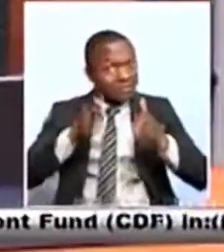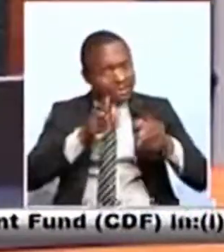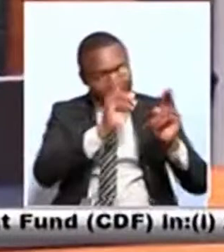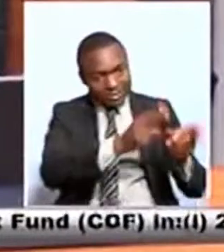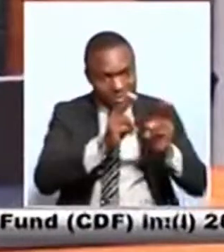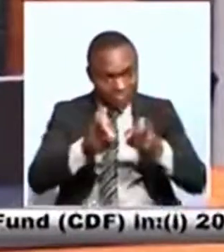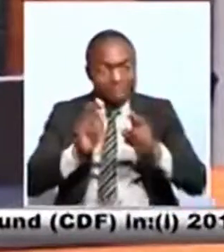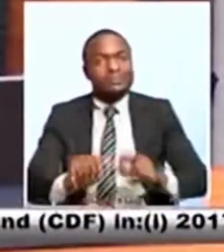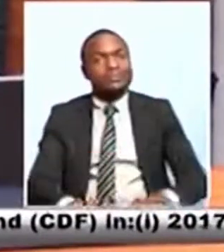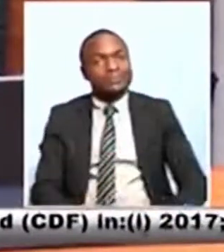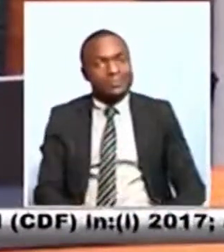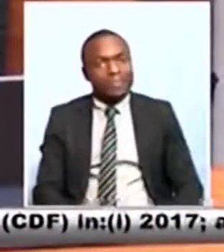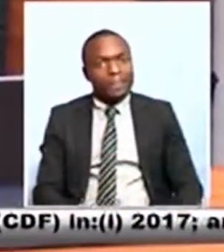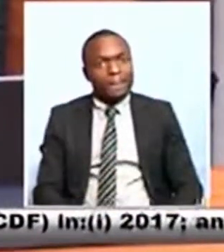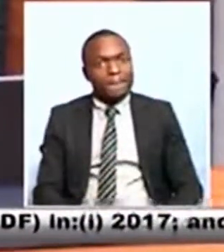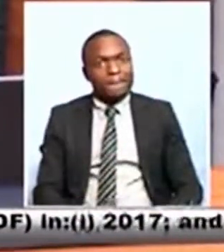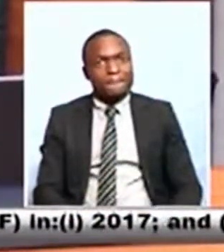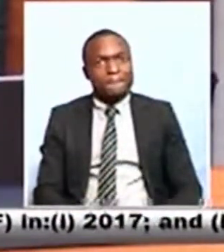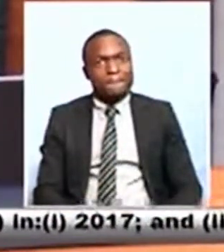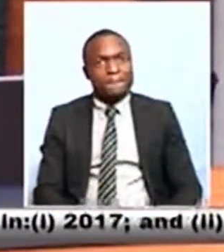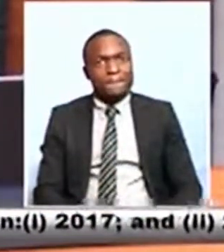respond?